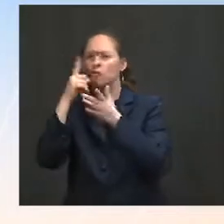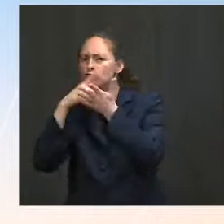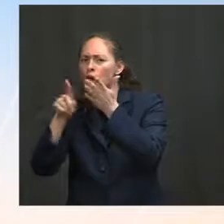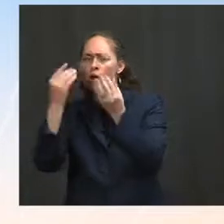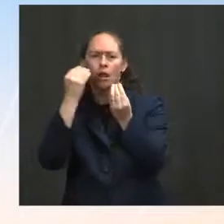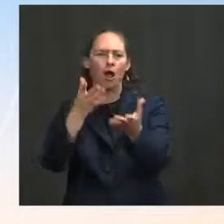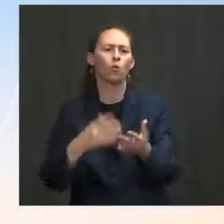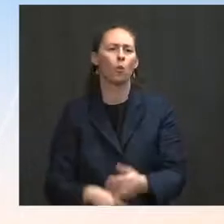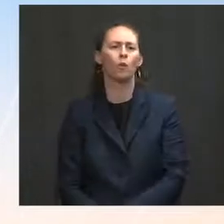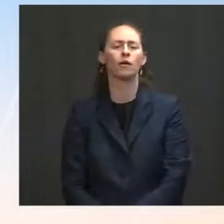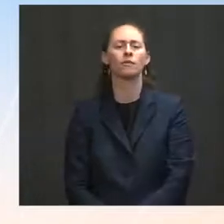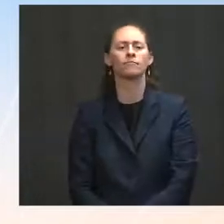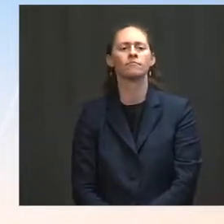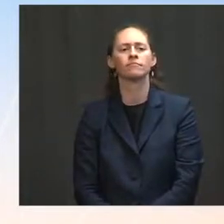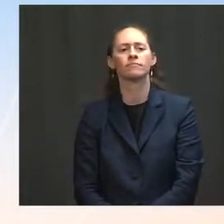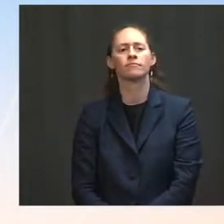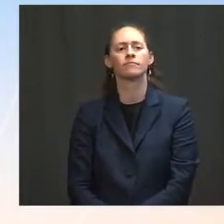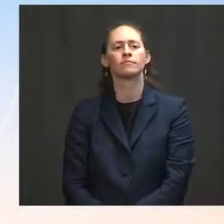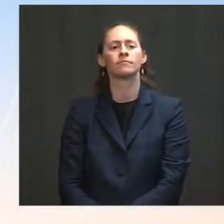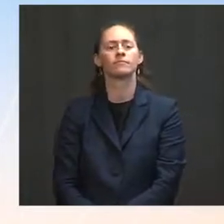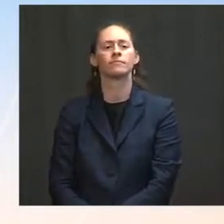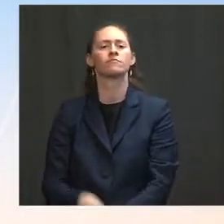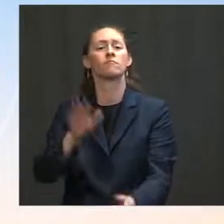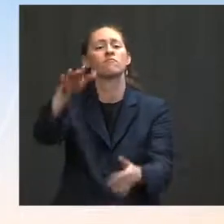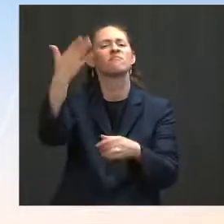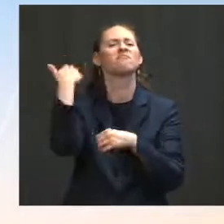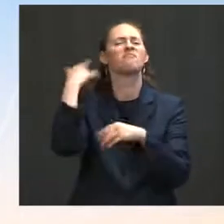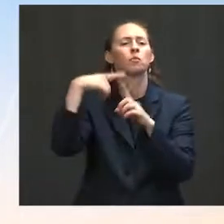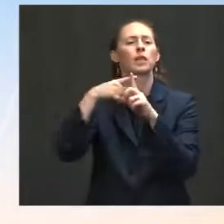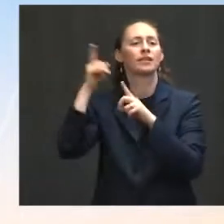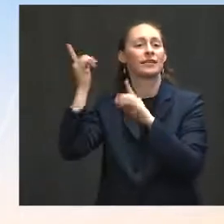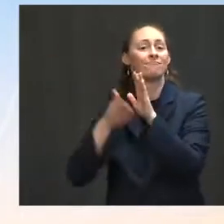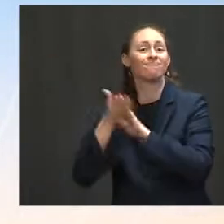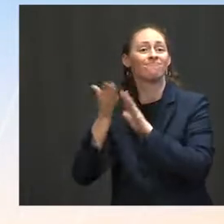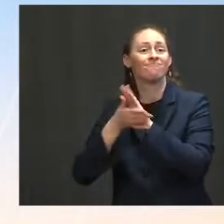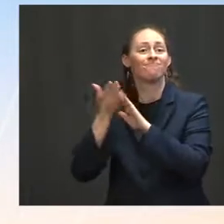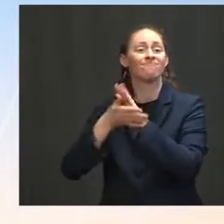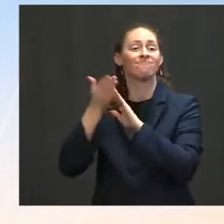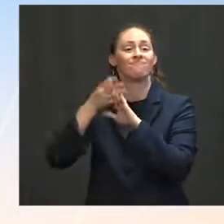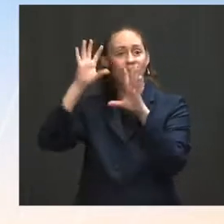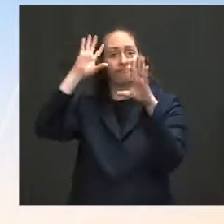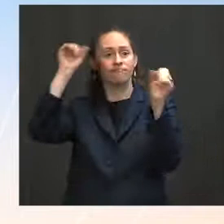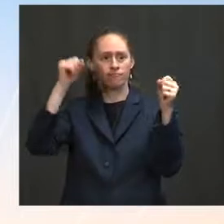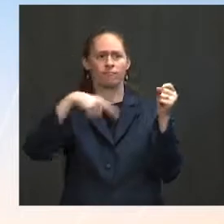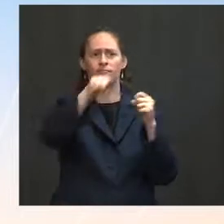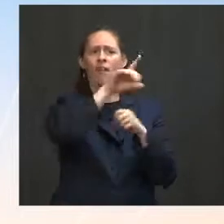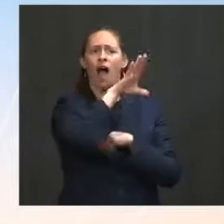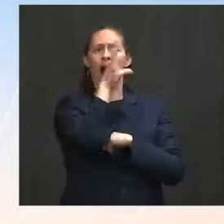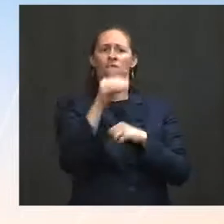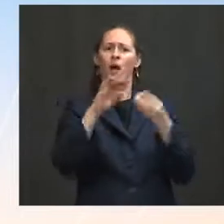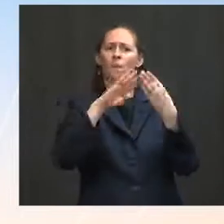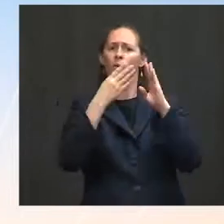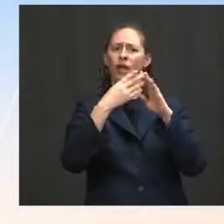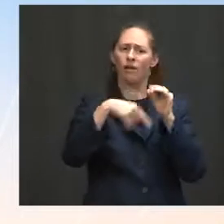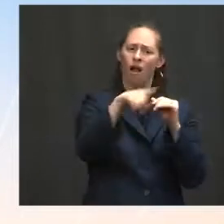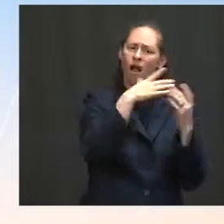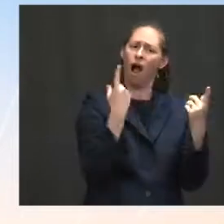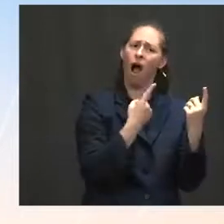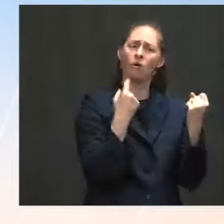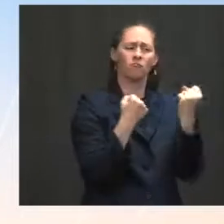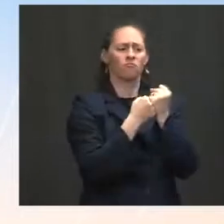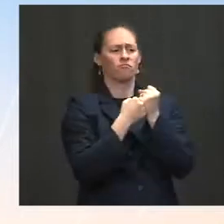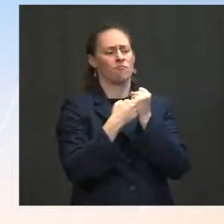moments when this campaign was at its lowest, the African American community stood up again for me. then they always have my back and I'll